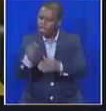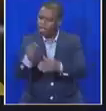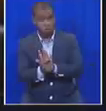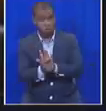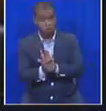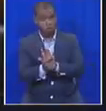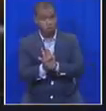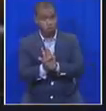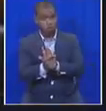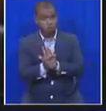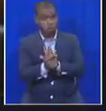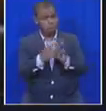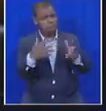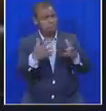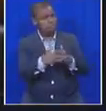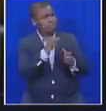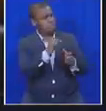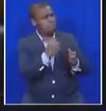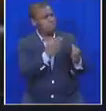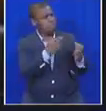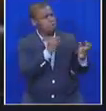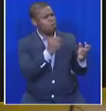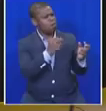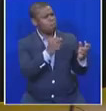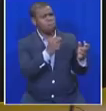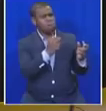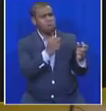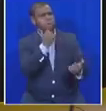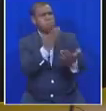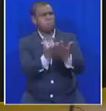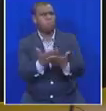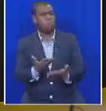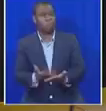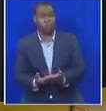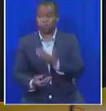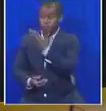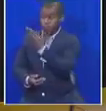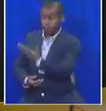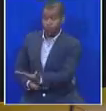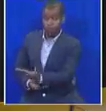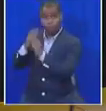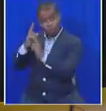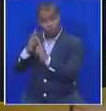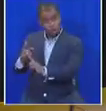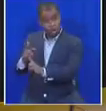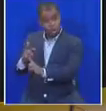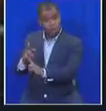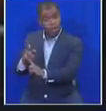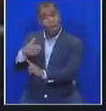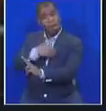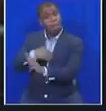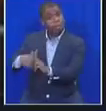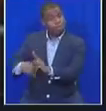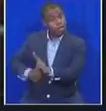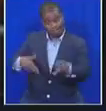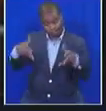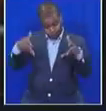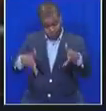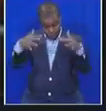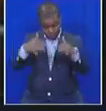to raise what you are raising. This honorable President was elected in this House.